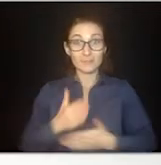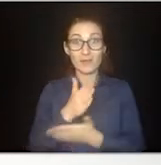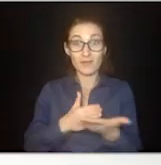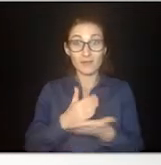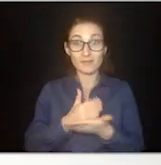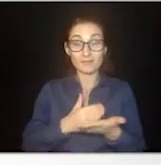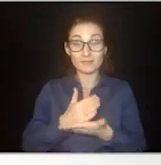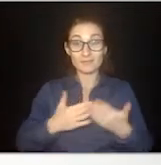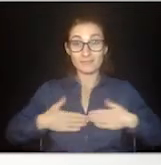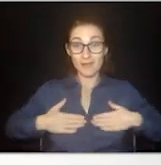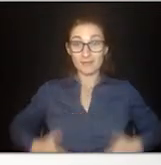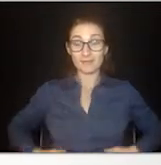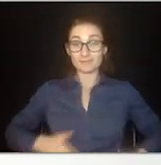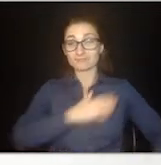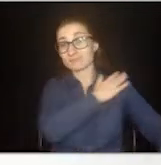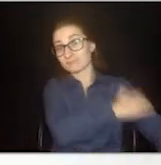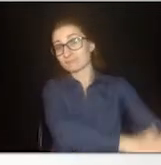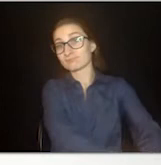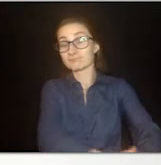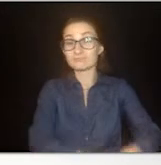Body parts.